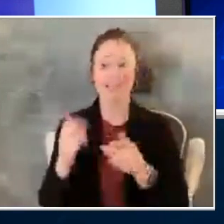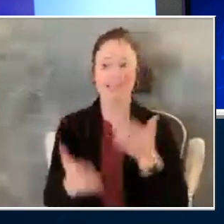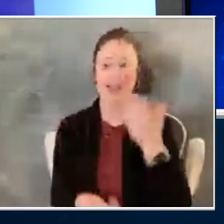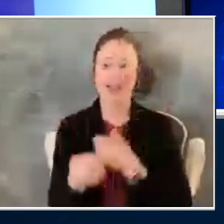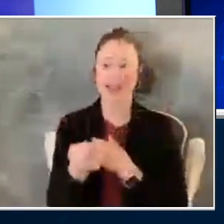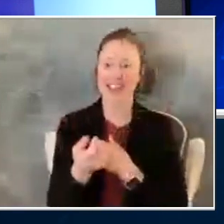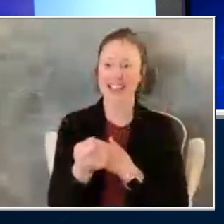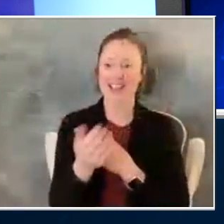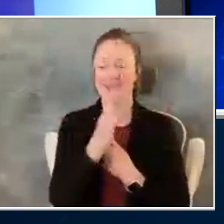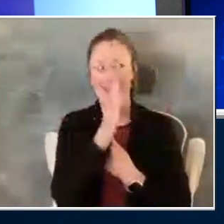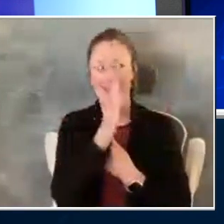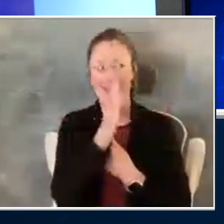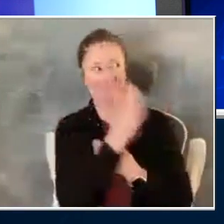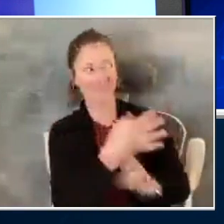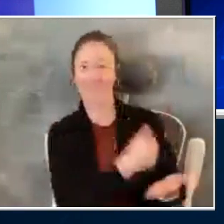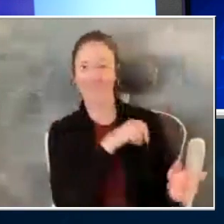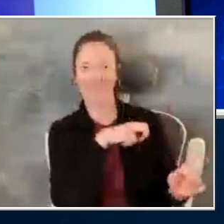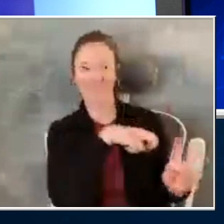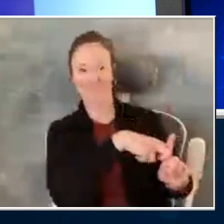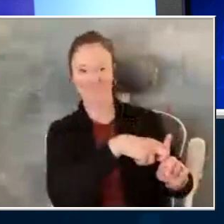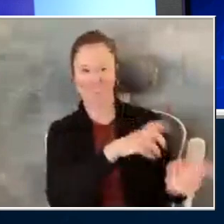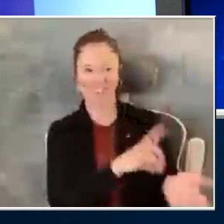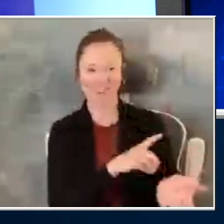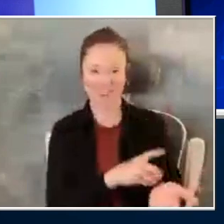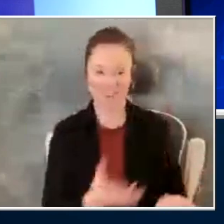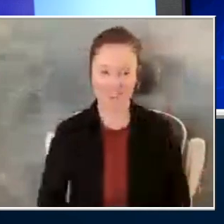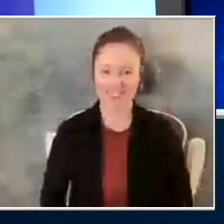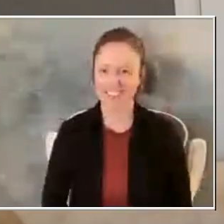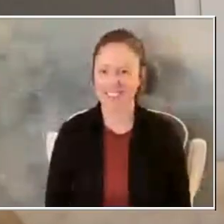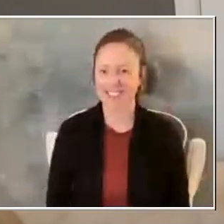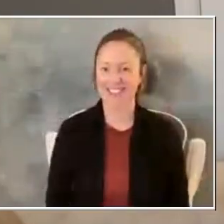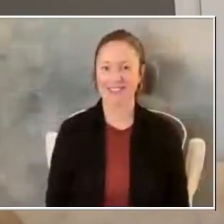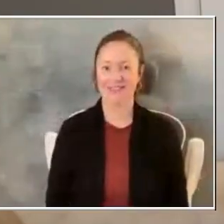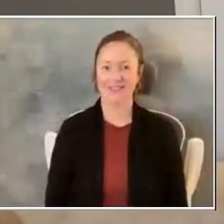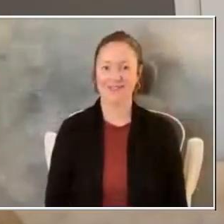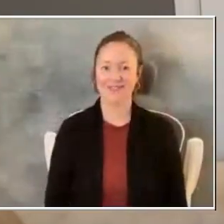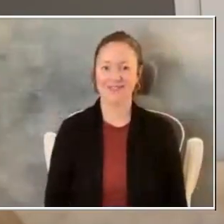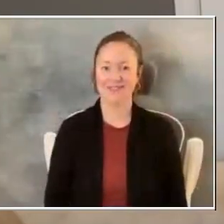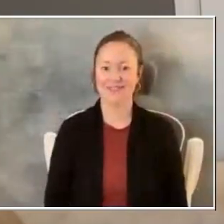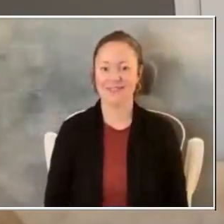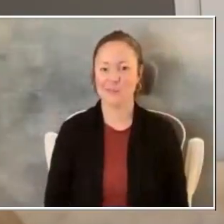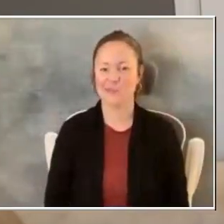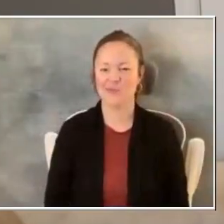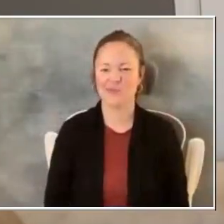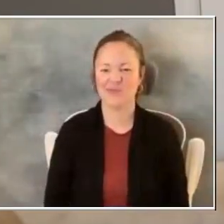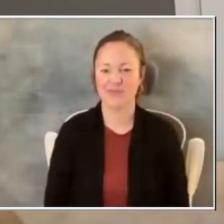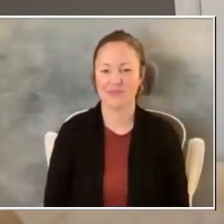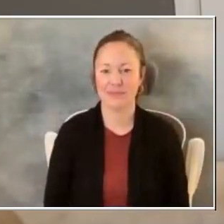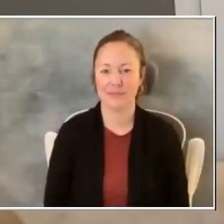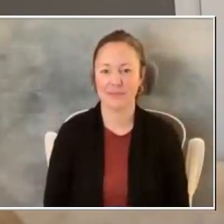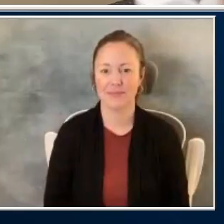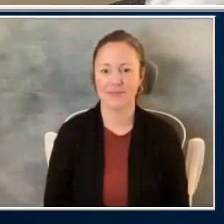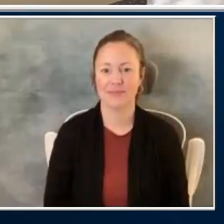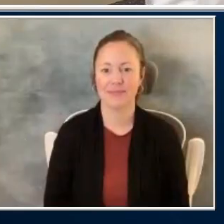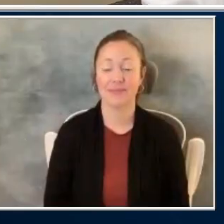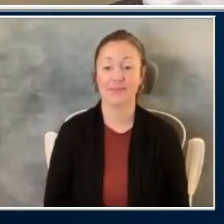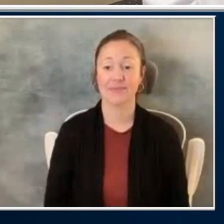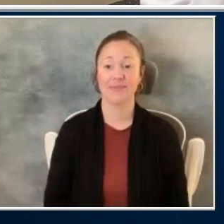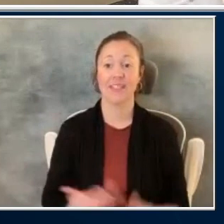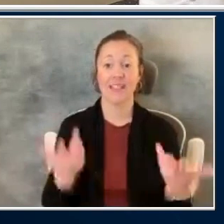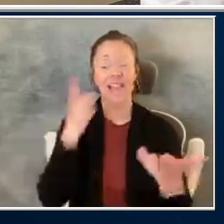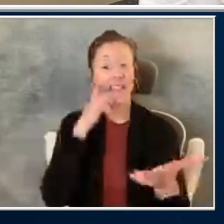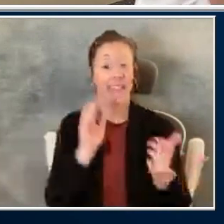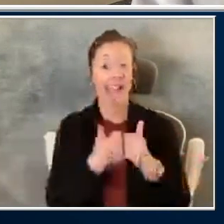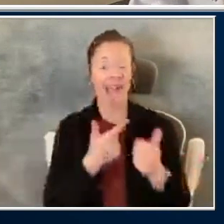straight to your doctor. You know, I don't think it's necessarily the advice she gives me. I think it's the way I ask the